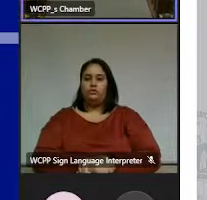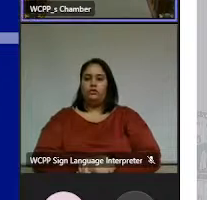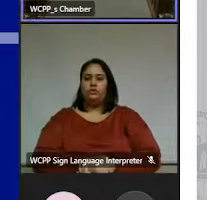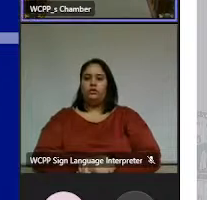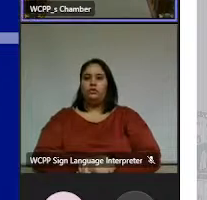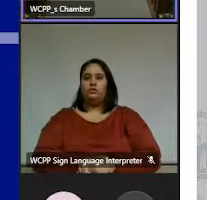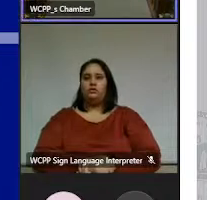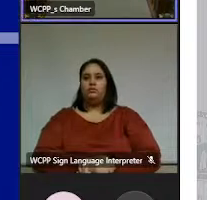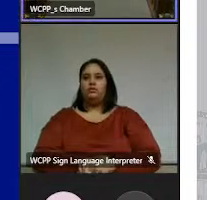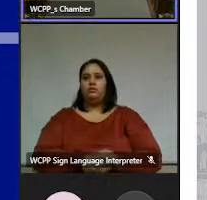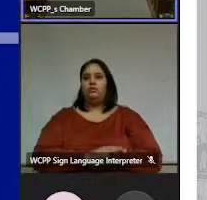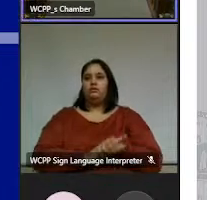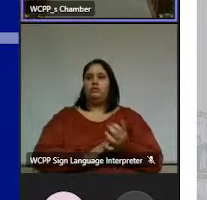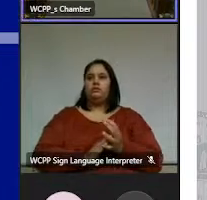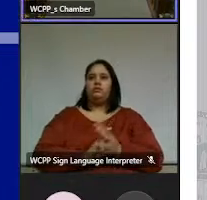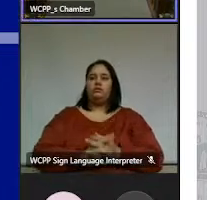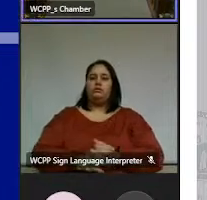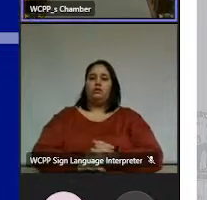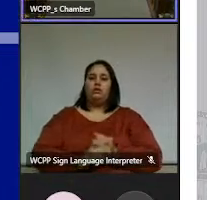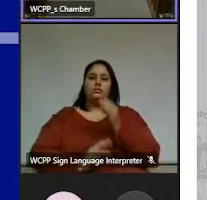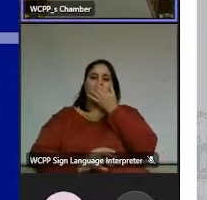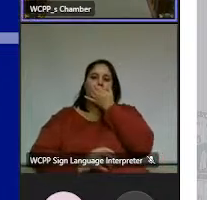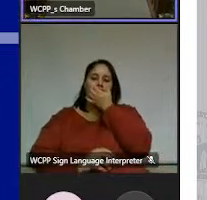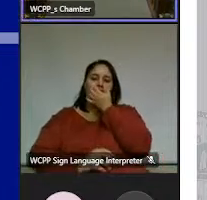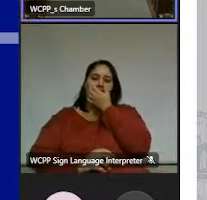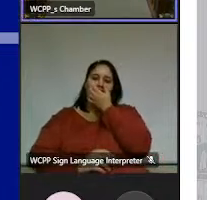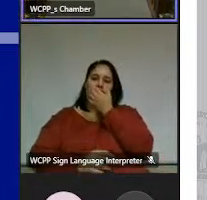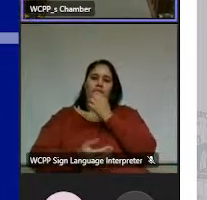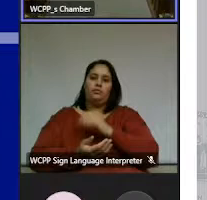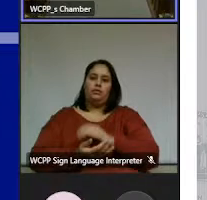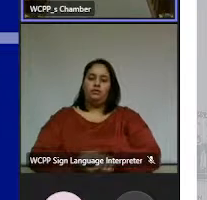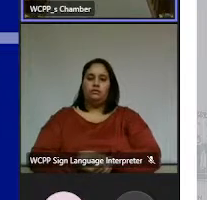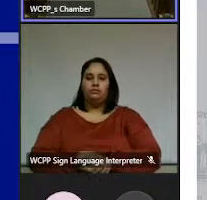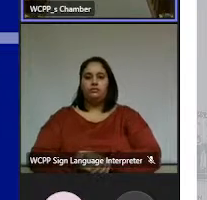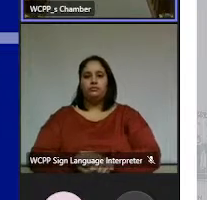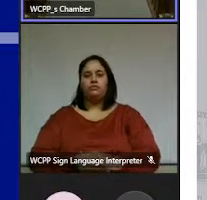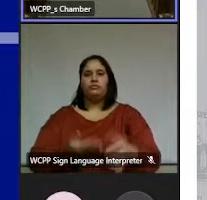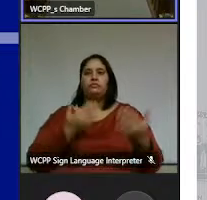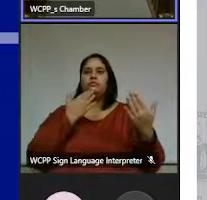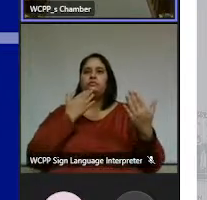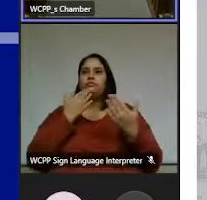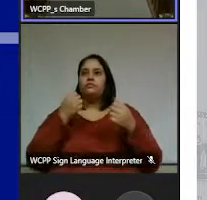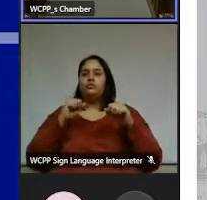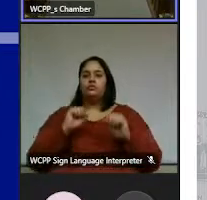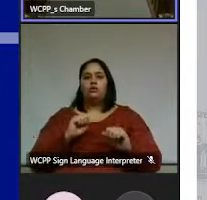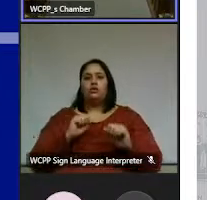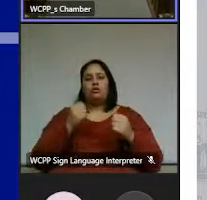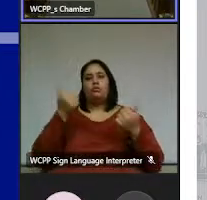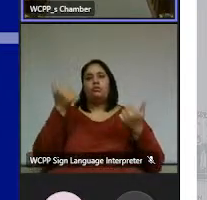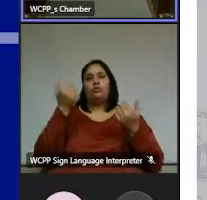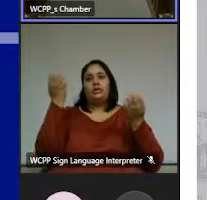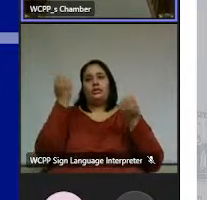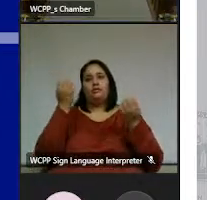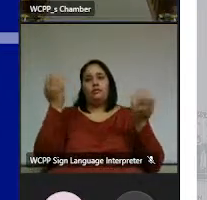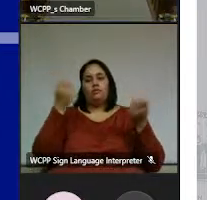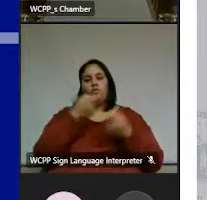just shows technology. Jay, thanks again. Good evening, everybody. Carl October, Roads